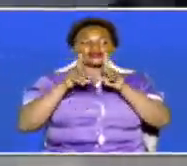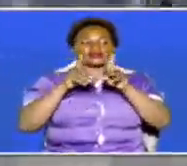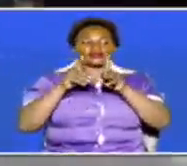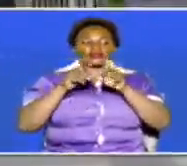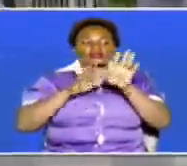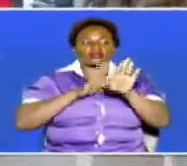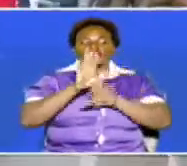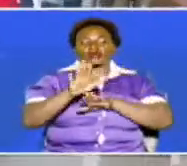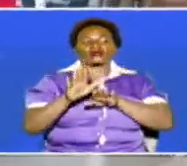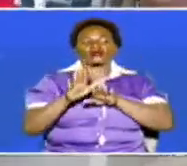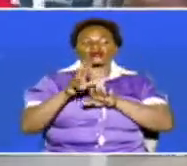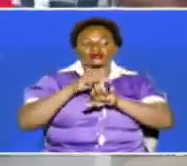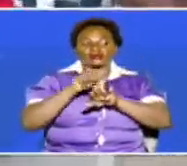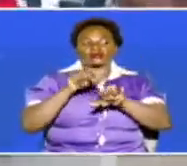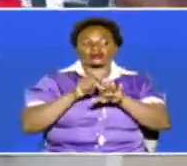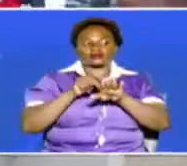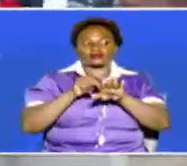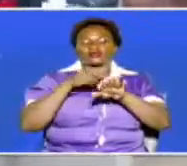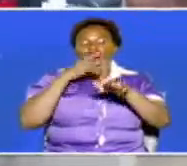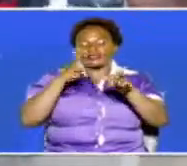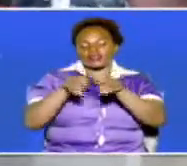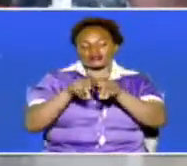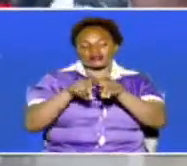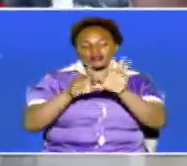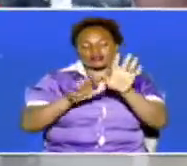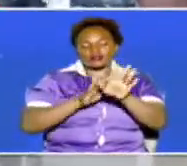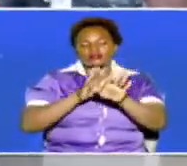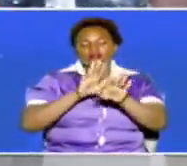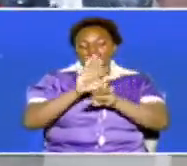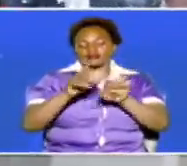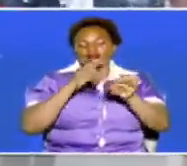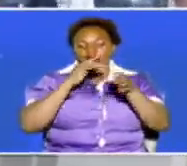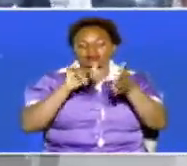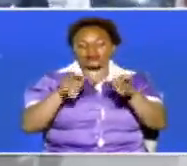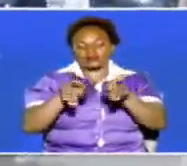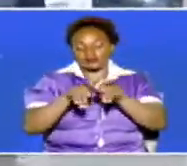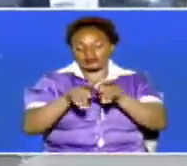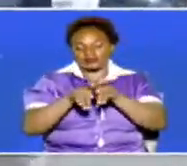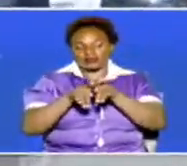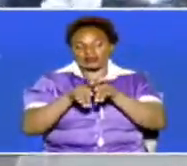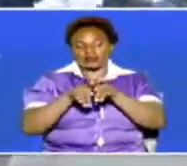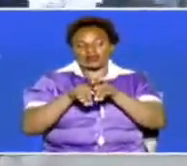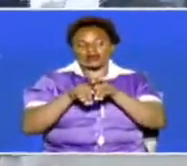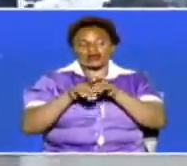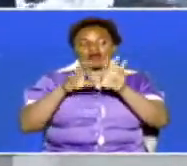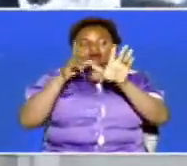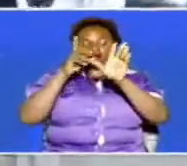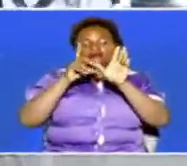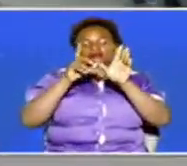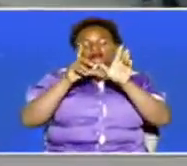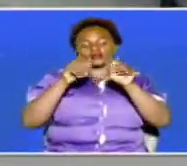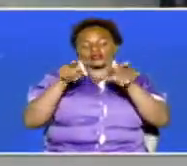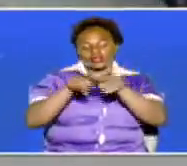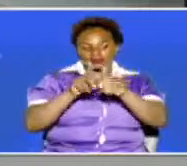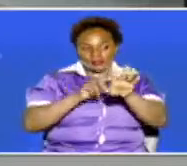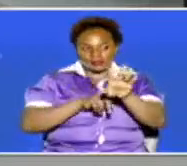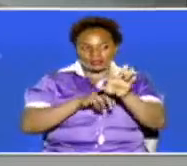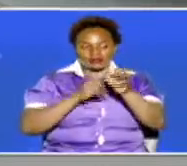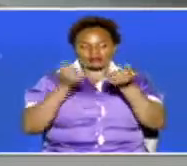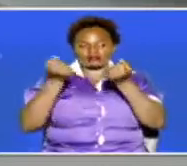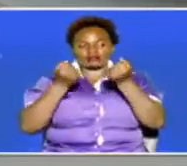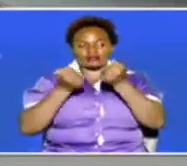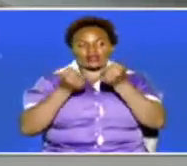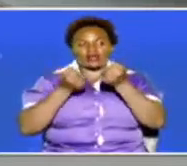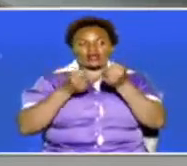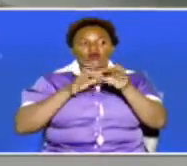Nyayo National Stadium. The national flag, alongside Kibaki's white presidential standard, had been mounted on the gun carriage and flew